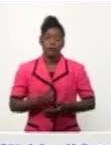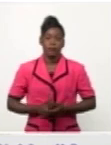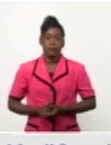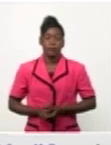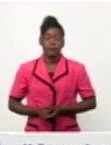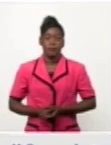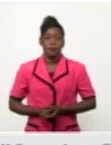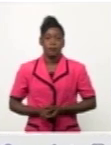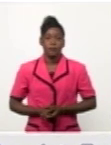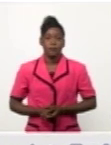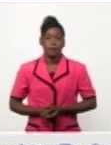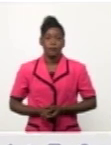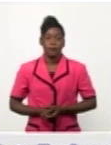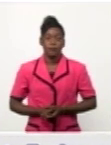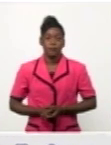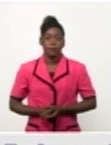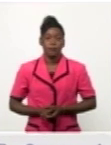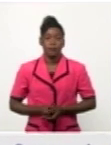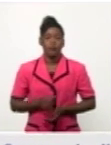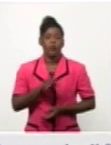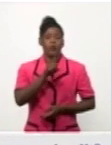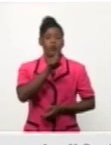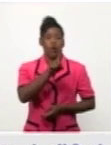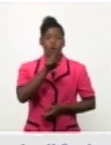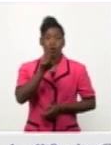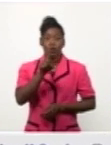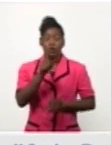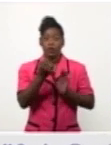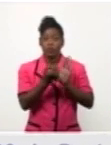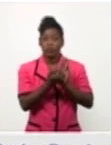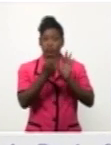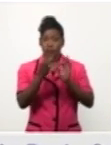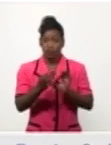Congolese student in Cuba.